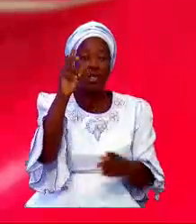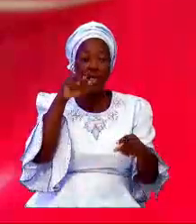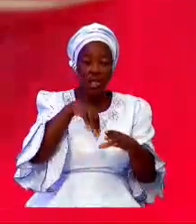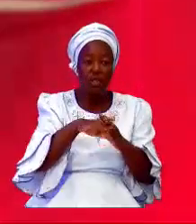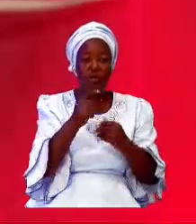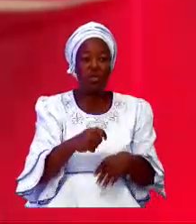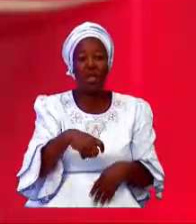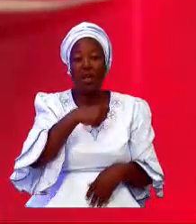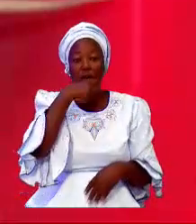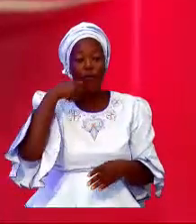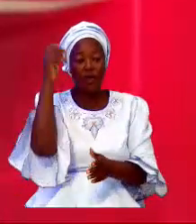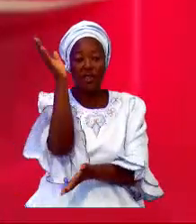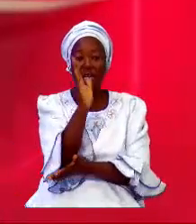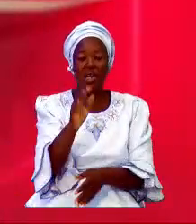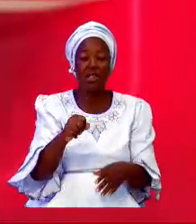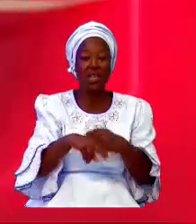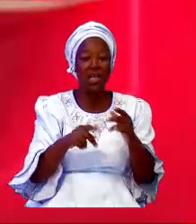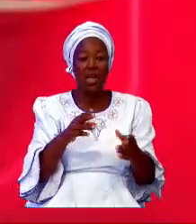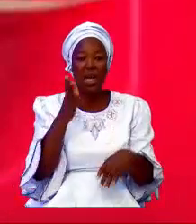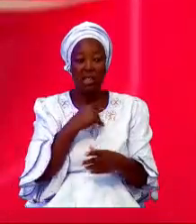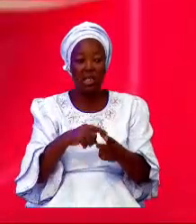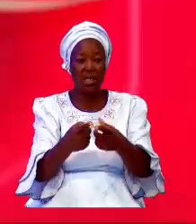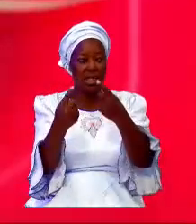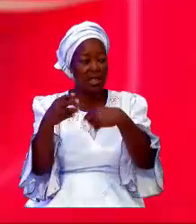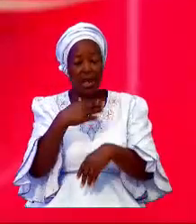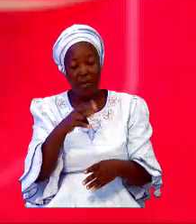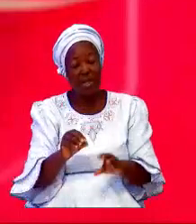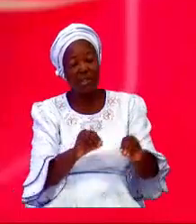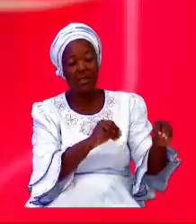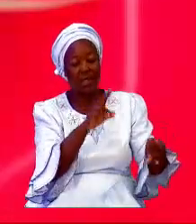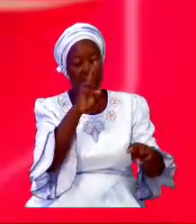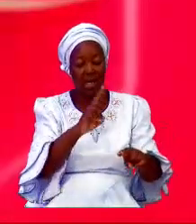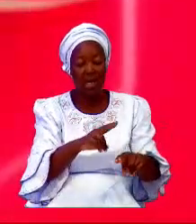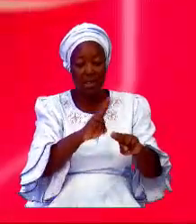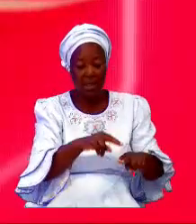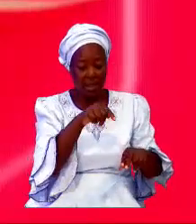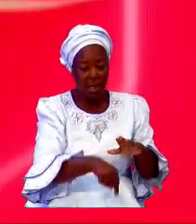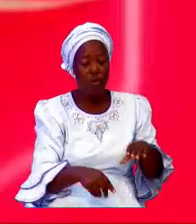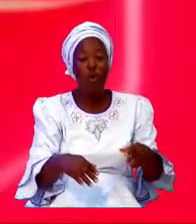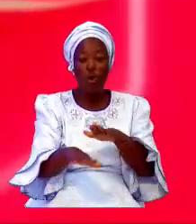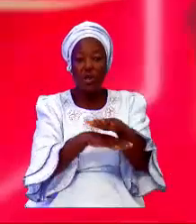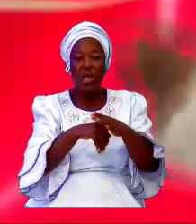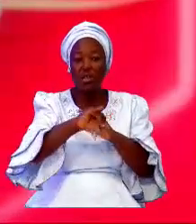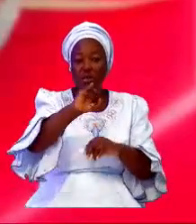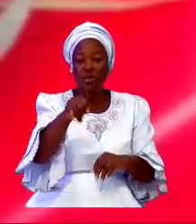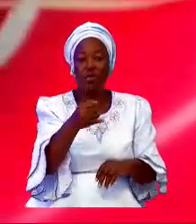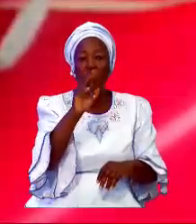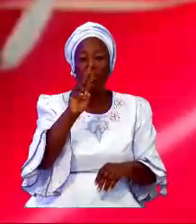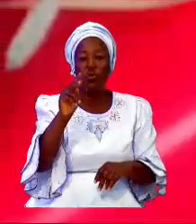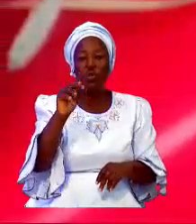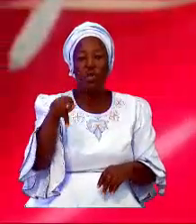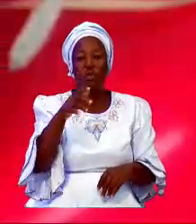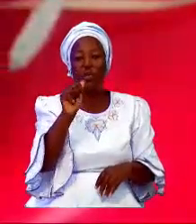went a day's journey into the wilderness and came and sat